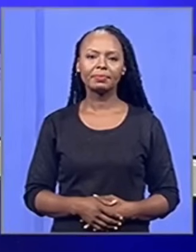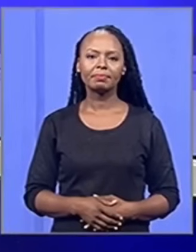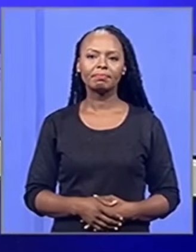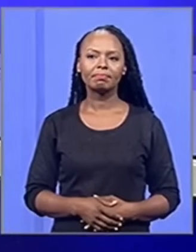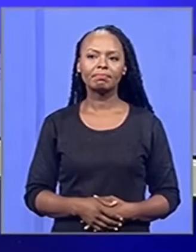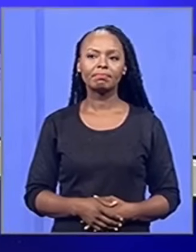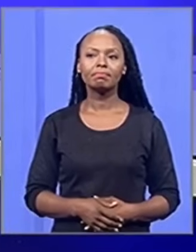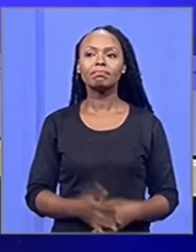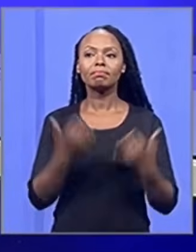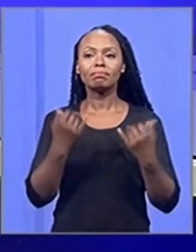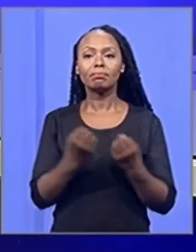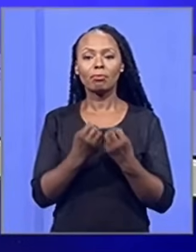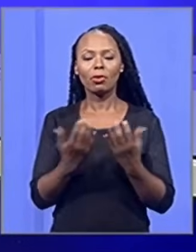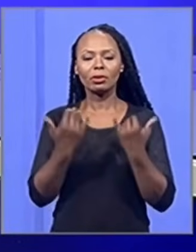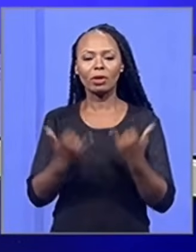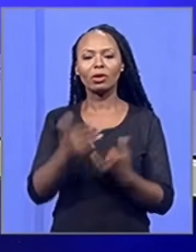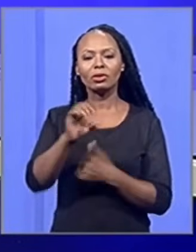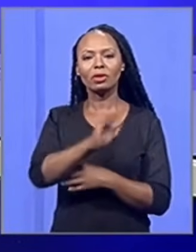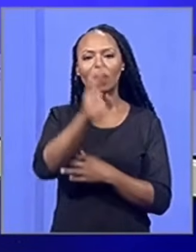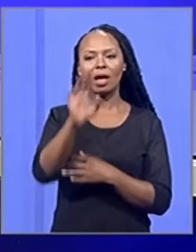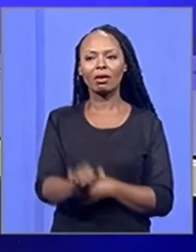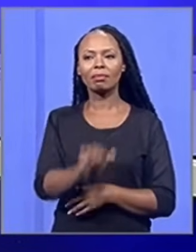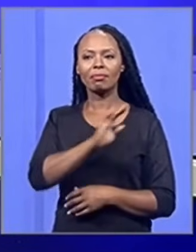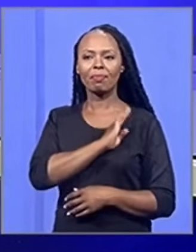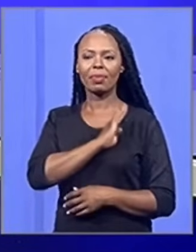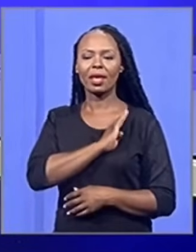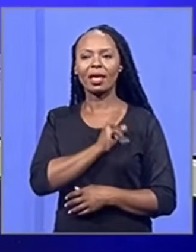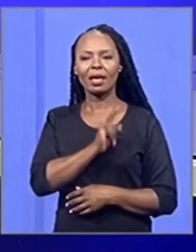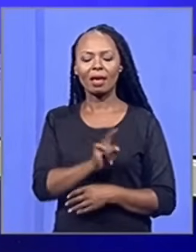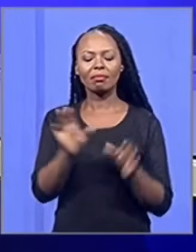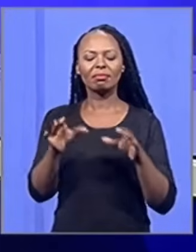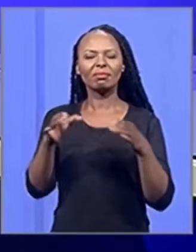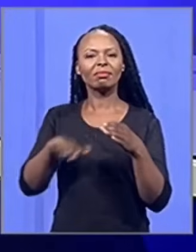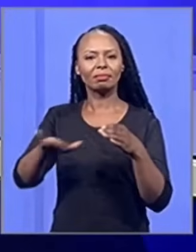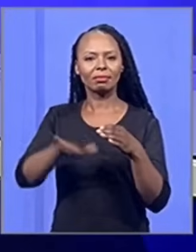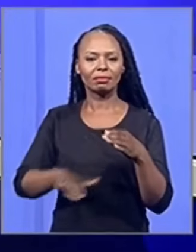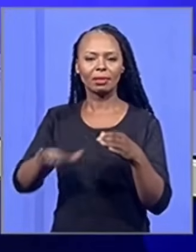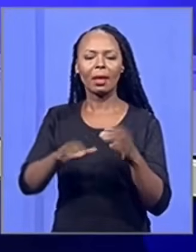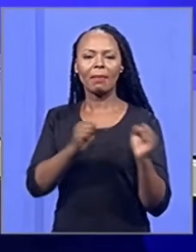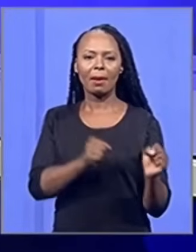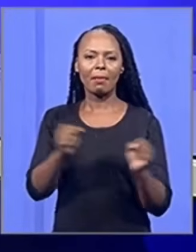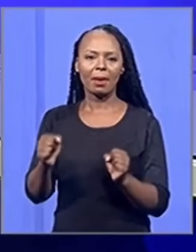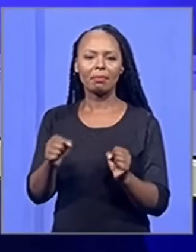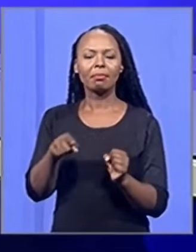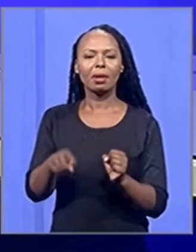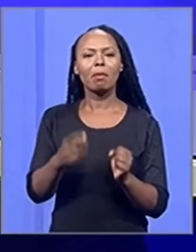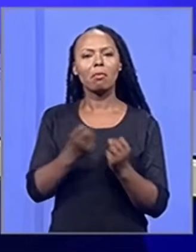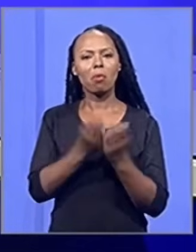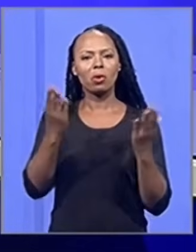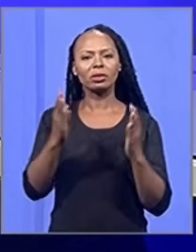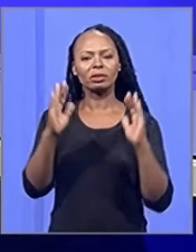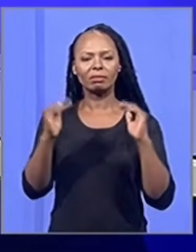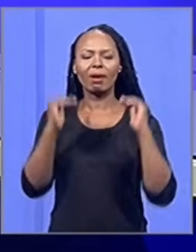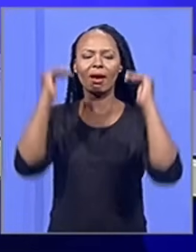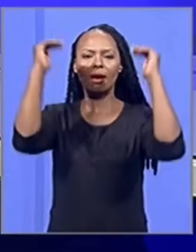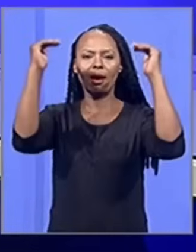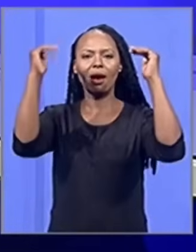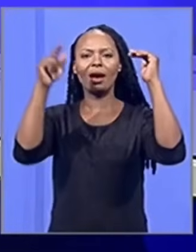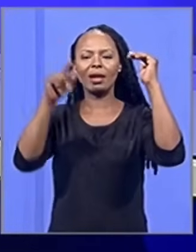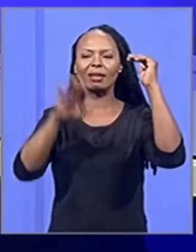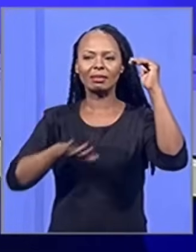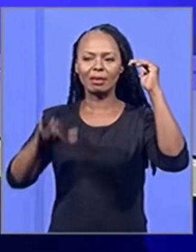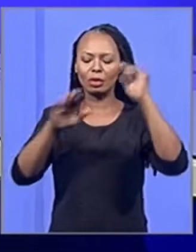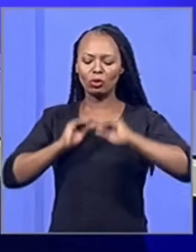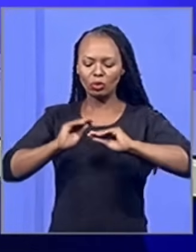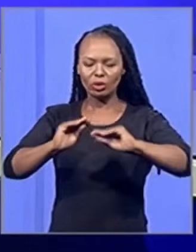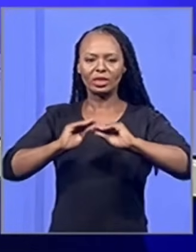Matsholotshireletso a Afrika Borwa a re kampa ya sesole ya Lohatla e santse e le yona ya maemo a kwa godimo ya go katisa sesole